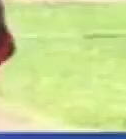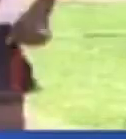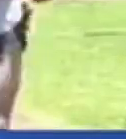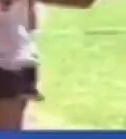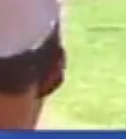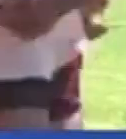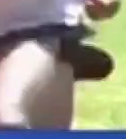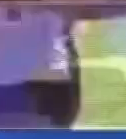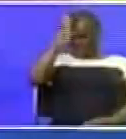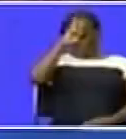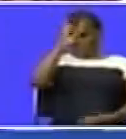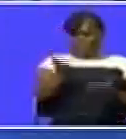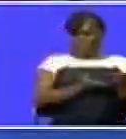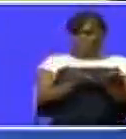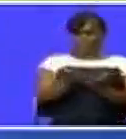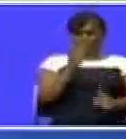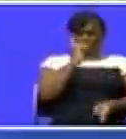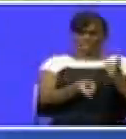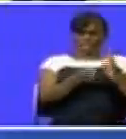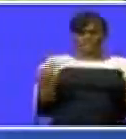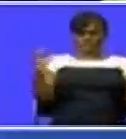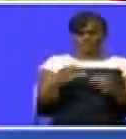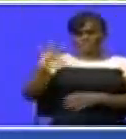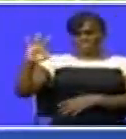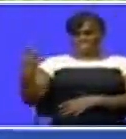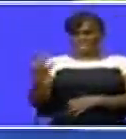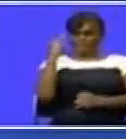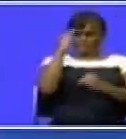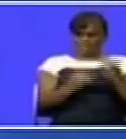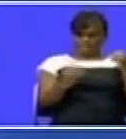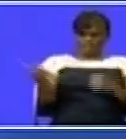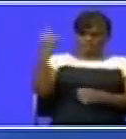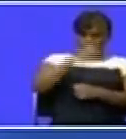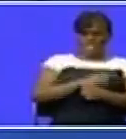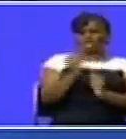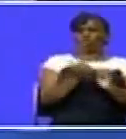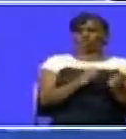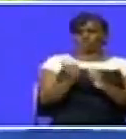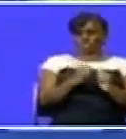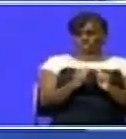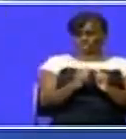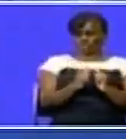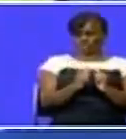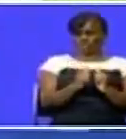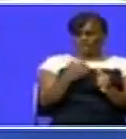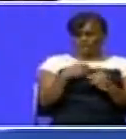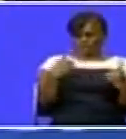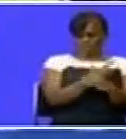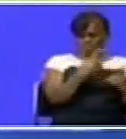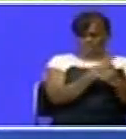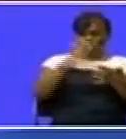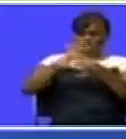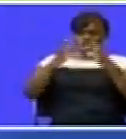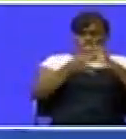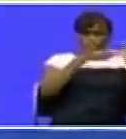The Kenya Police Service Athletics Championships entered its third and final day on Saturday at Kasarani with a rich field of several Olympics and